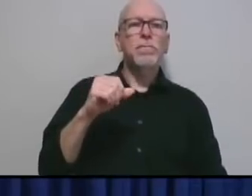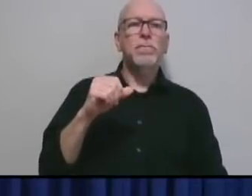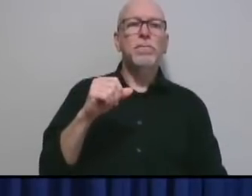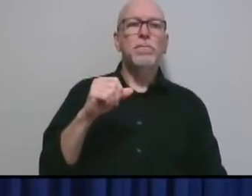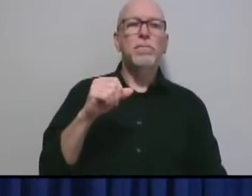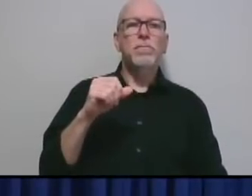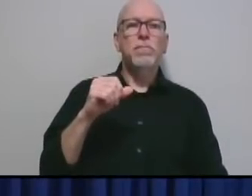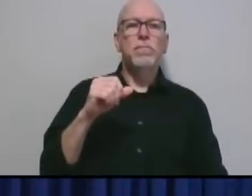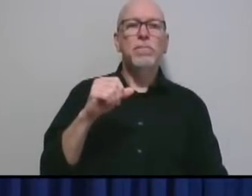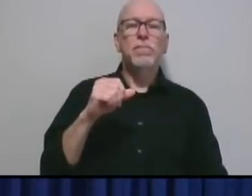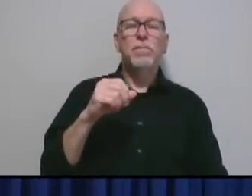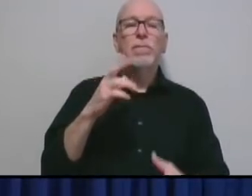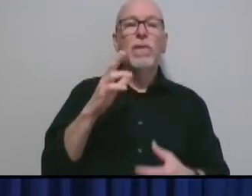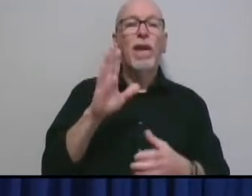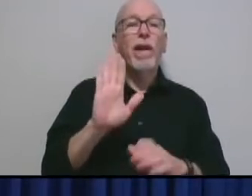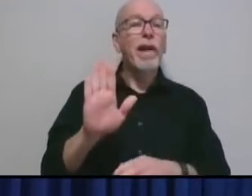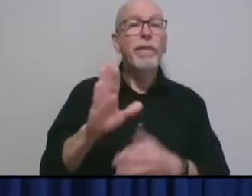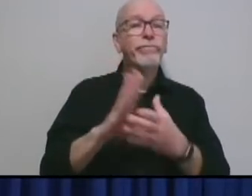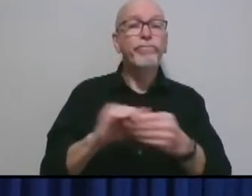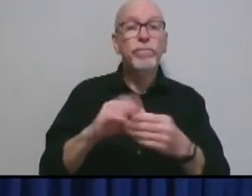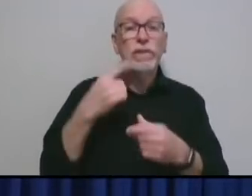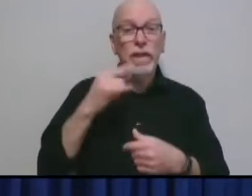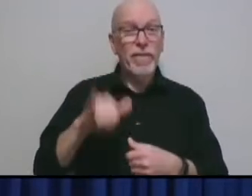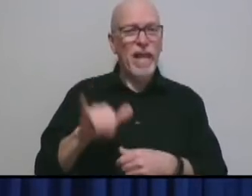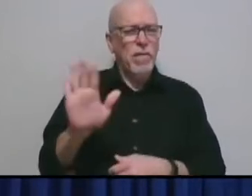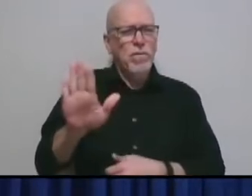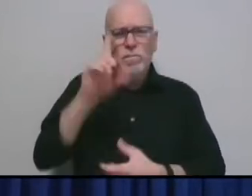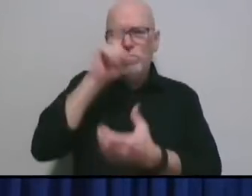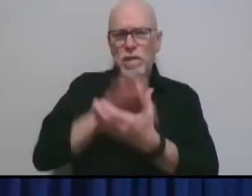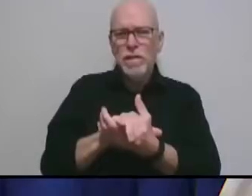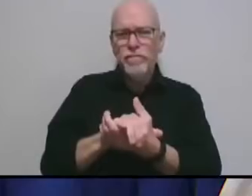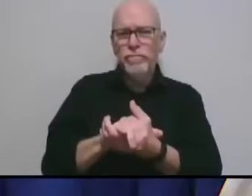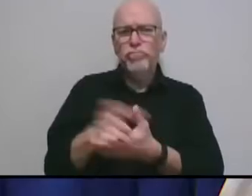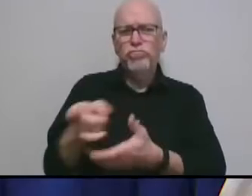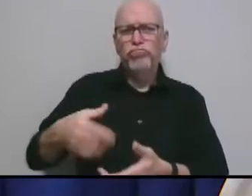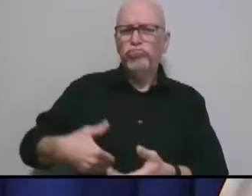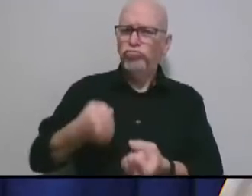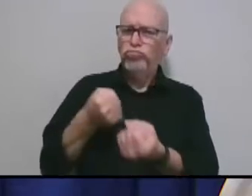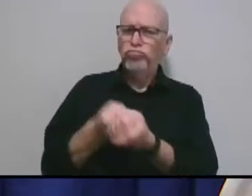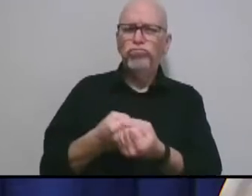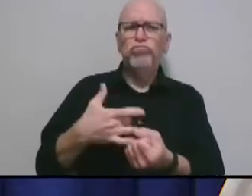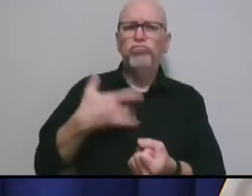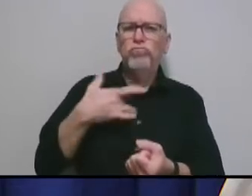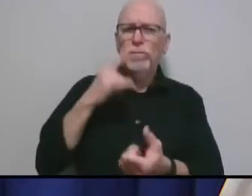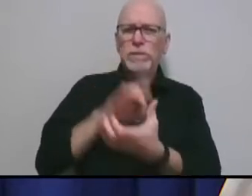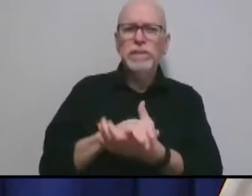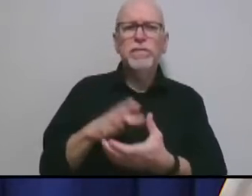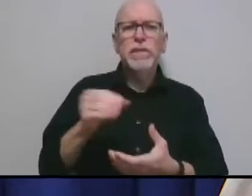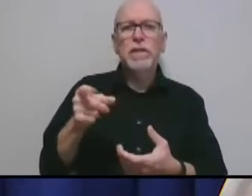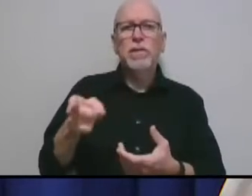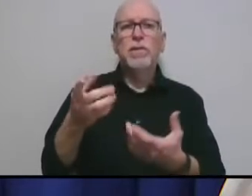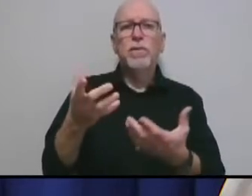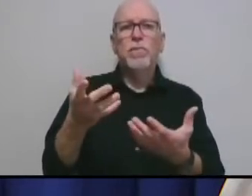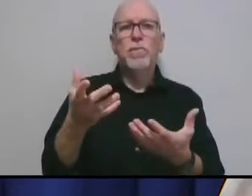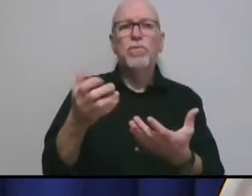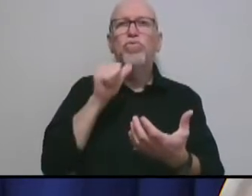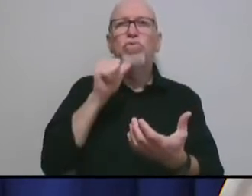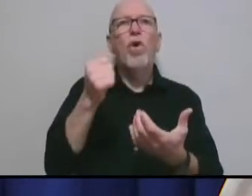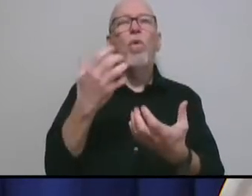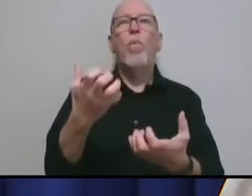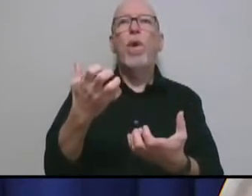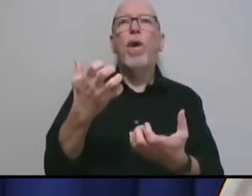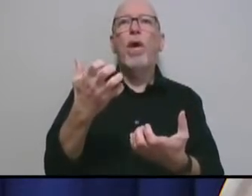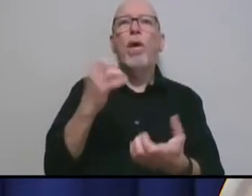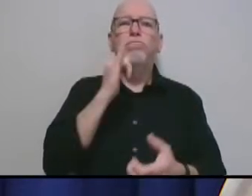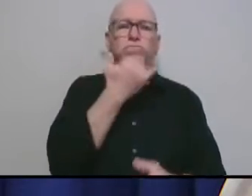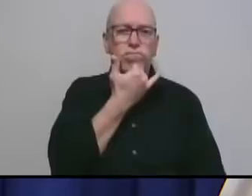he went on to say, at least that was his conviction, and that he hoped that he was not proven to be deceived.